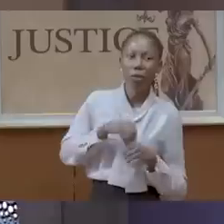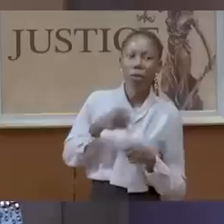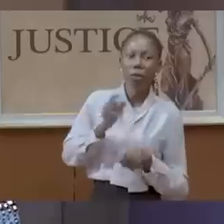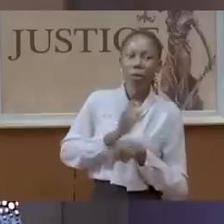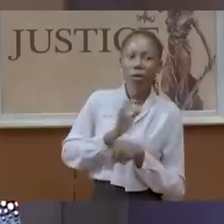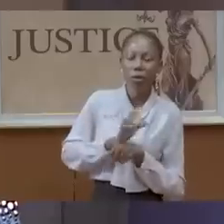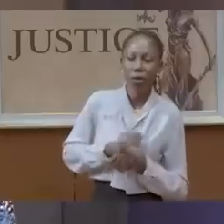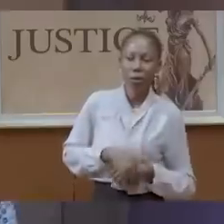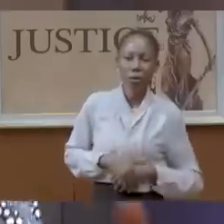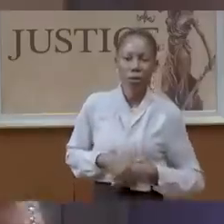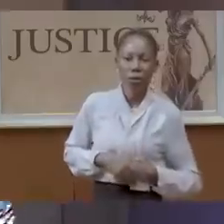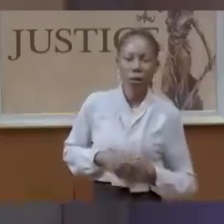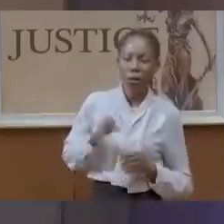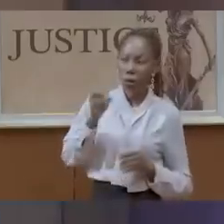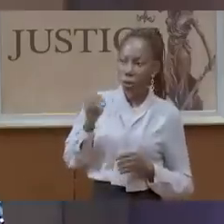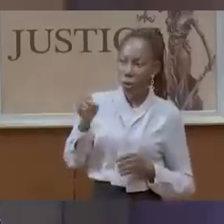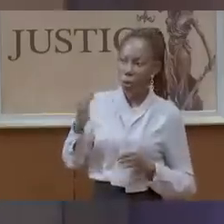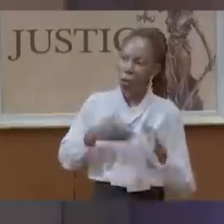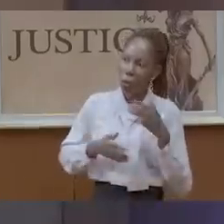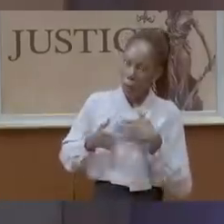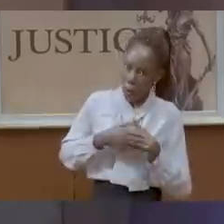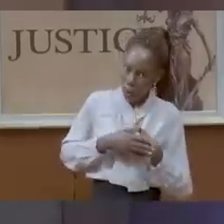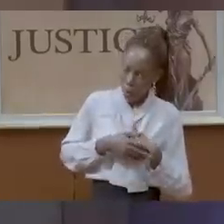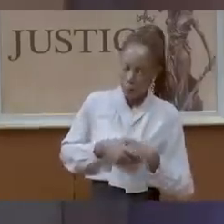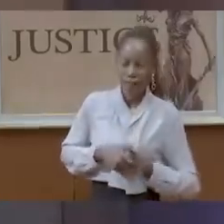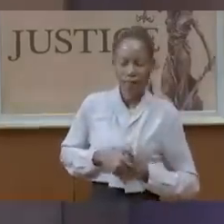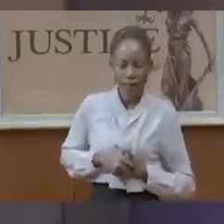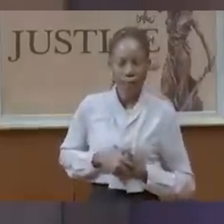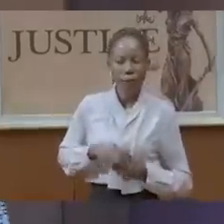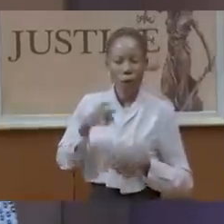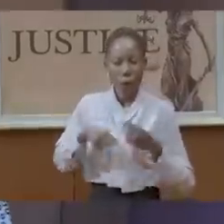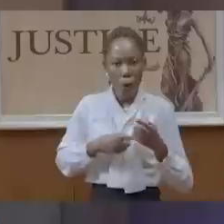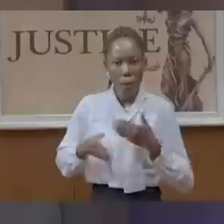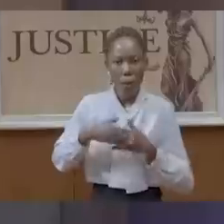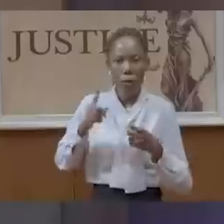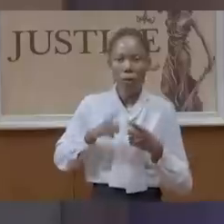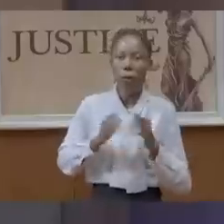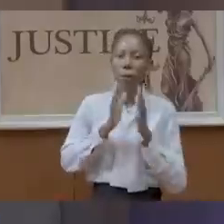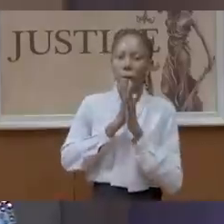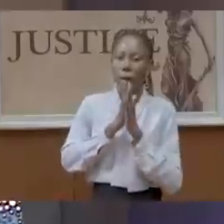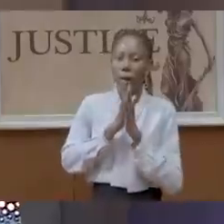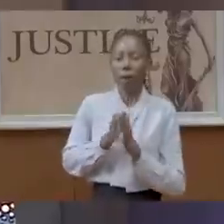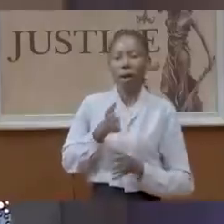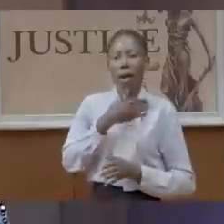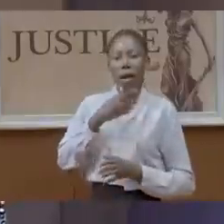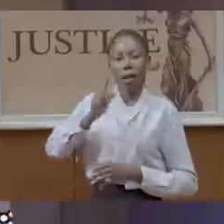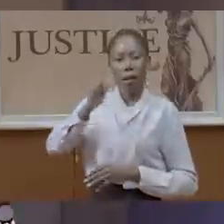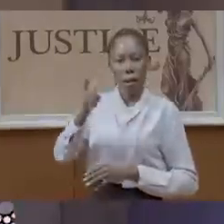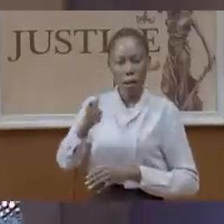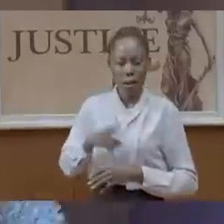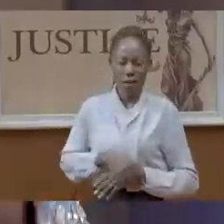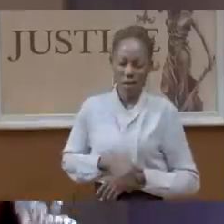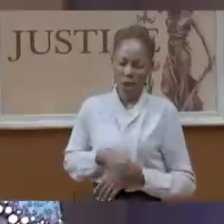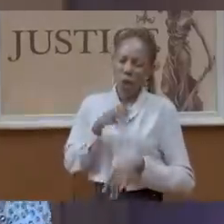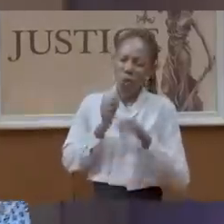After some time, the team went down. We came to the pastor and said, go back to my friend. Let him pray. Maybe we go to that pastor again. He said, dead end.